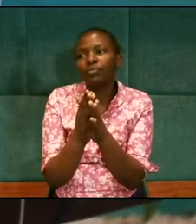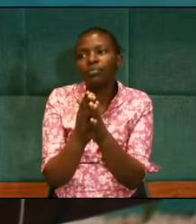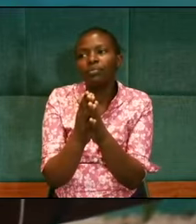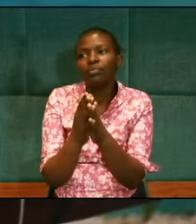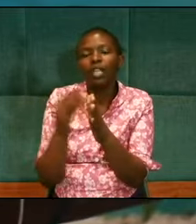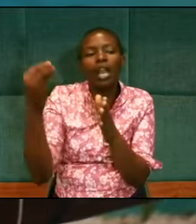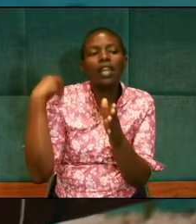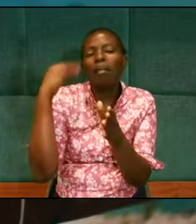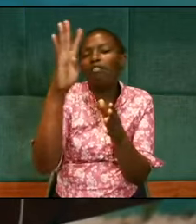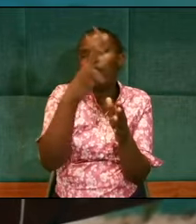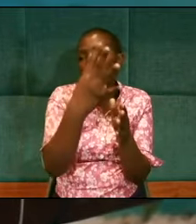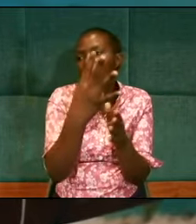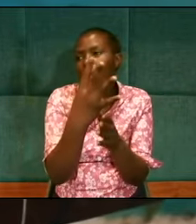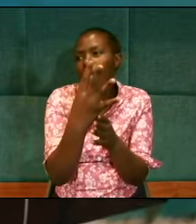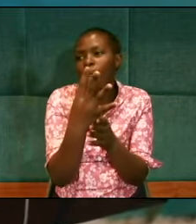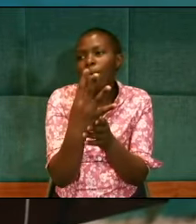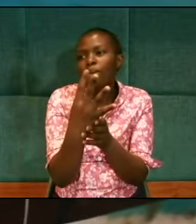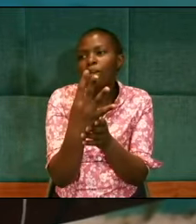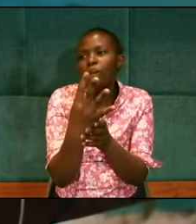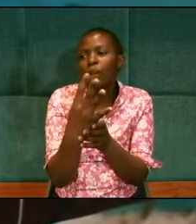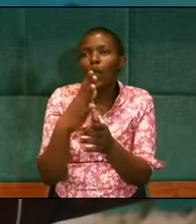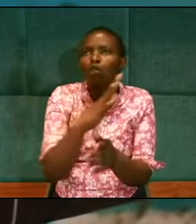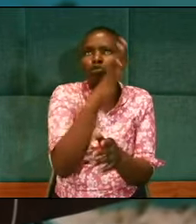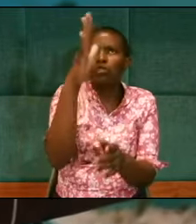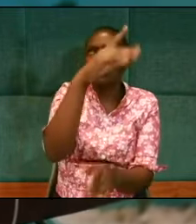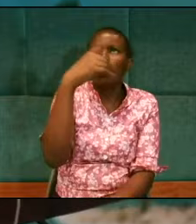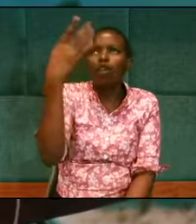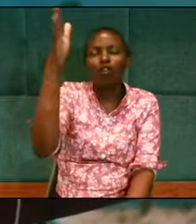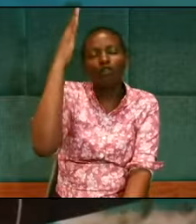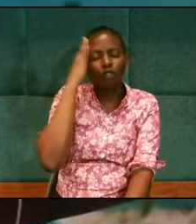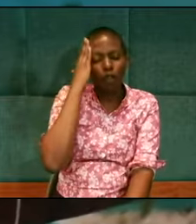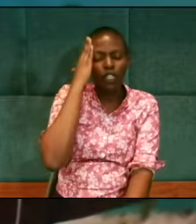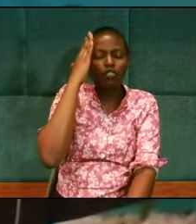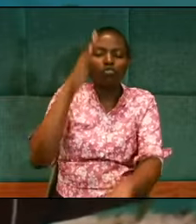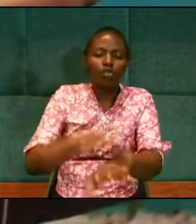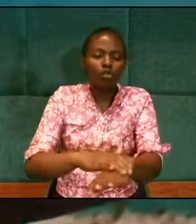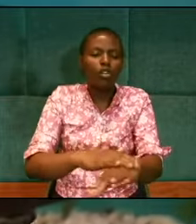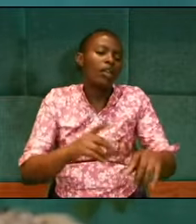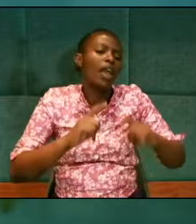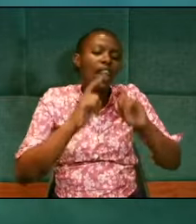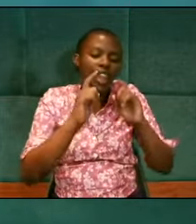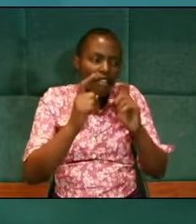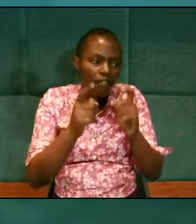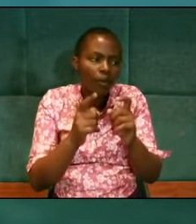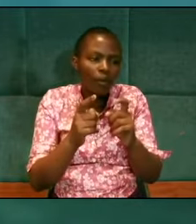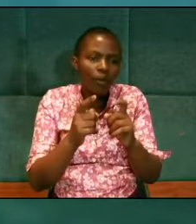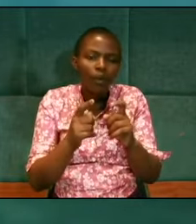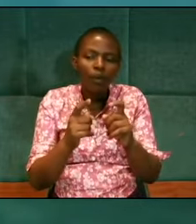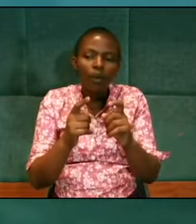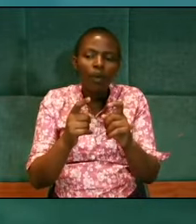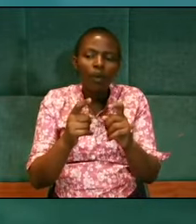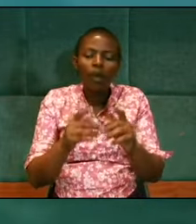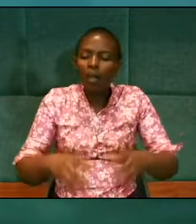Point number four. Tree of knowledge of good and evil. Capacity to know the difference between right and